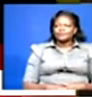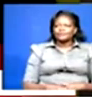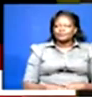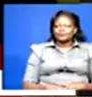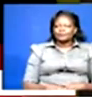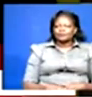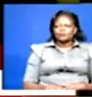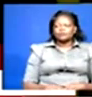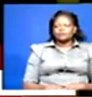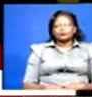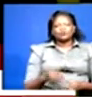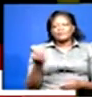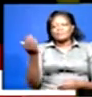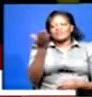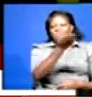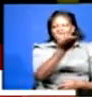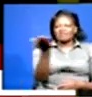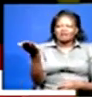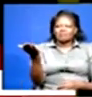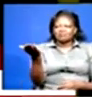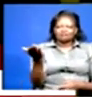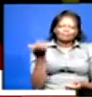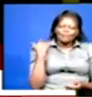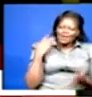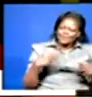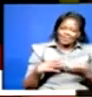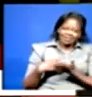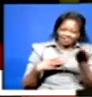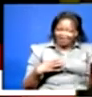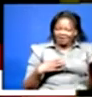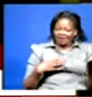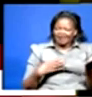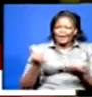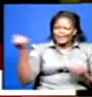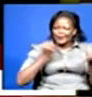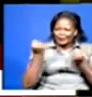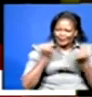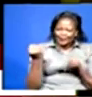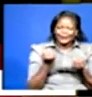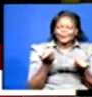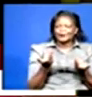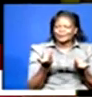una uko kule kwa estate, unasumbua wananchi kwa kudunga hao visu,